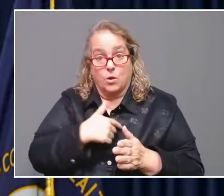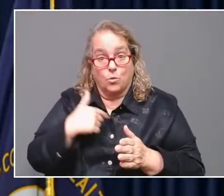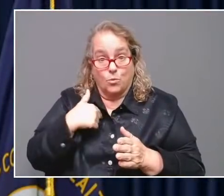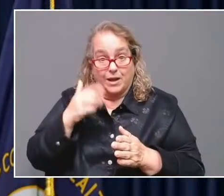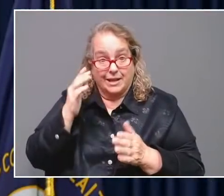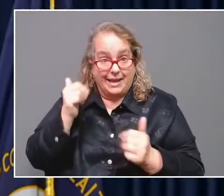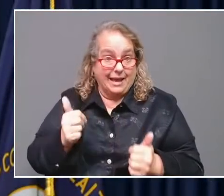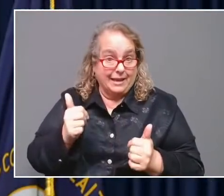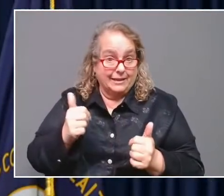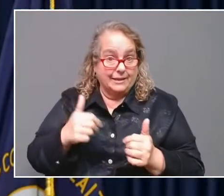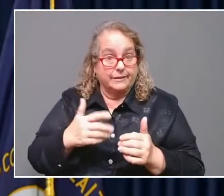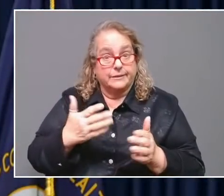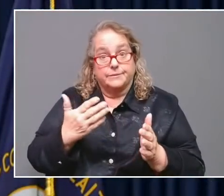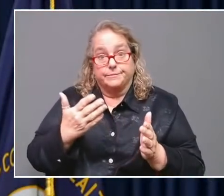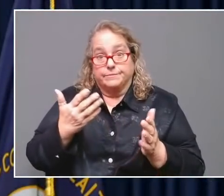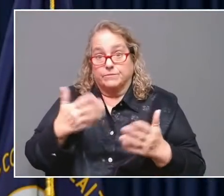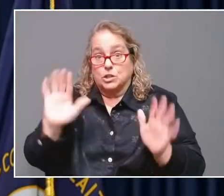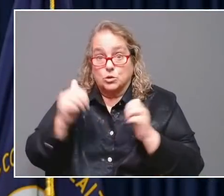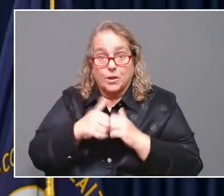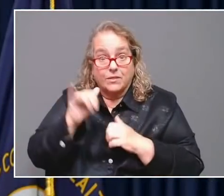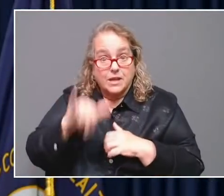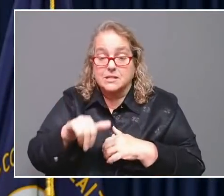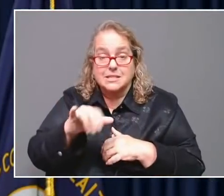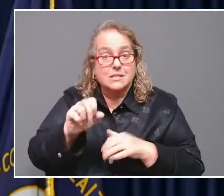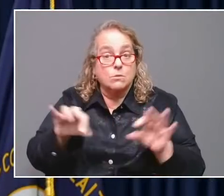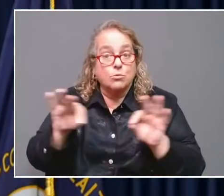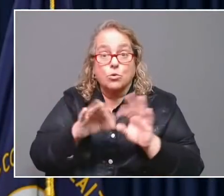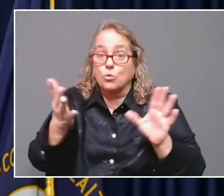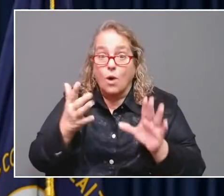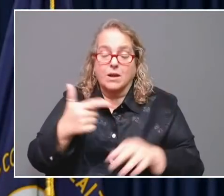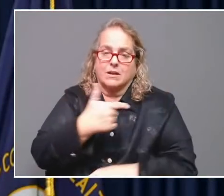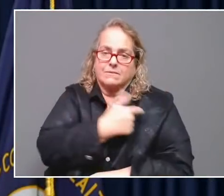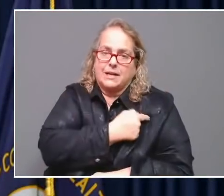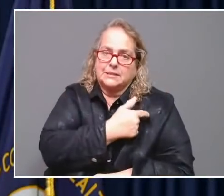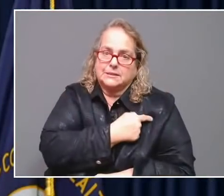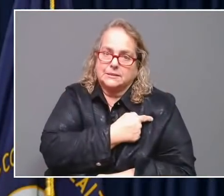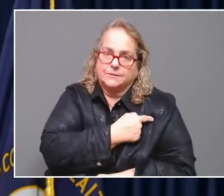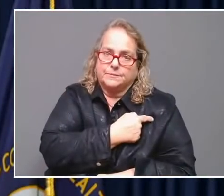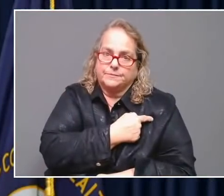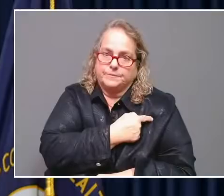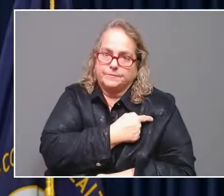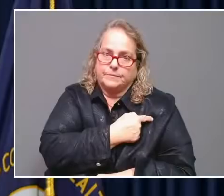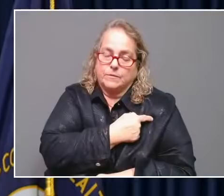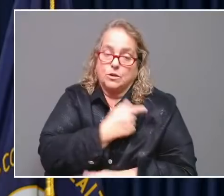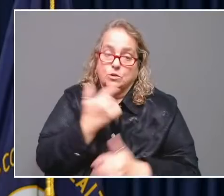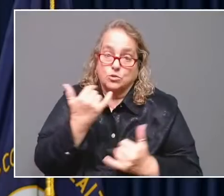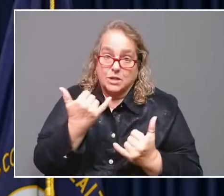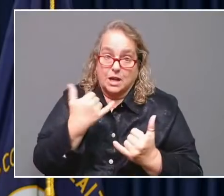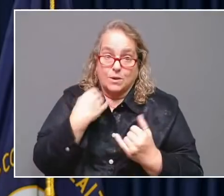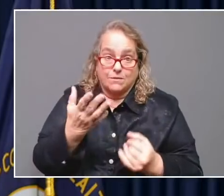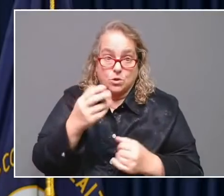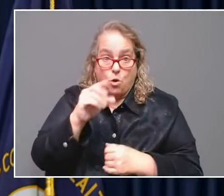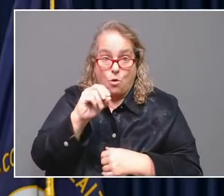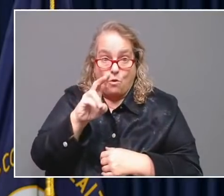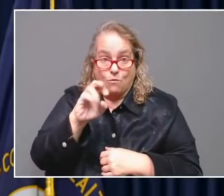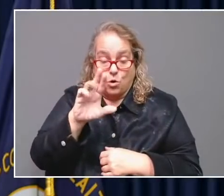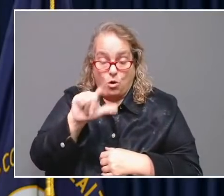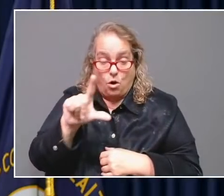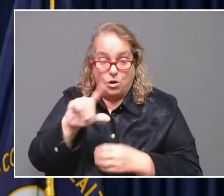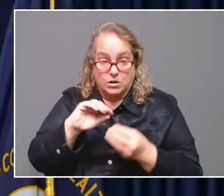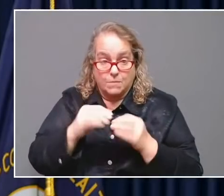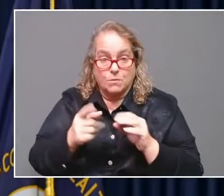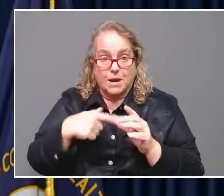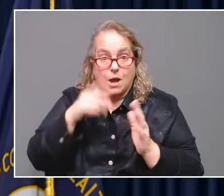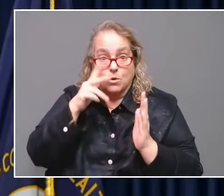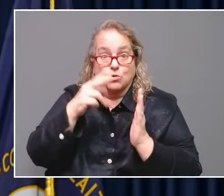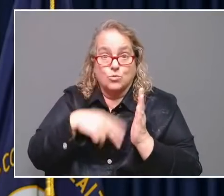know, are vaccines. Today, want to both give you the overall number, but I'll read in a minute some